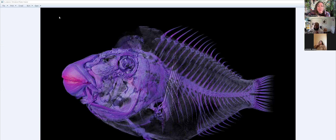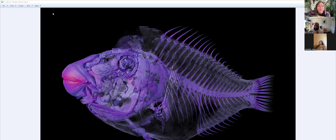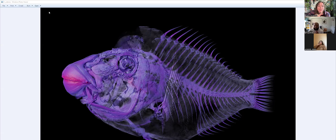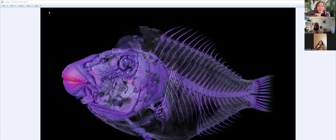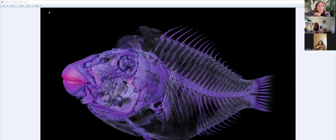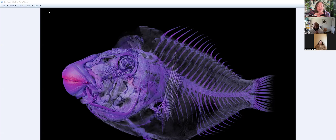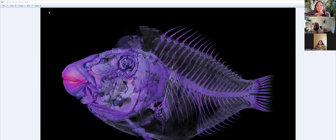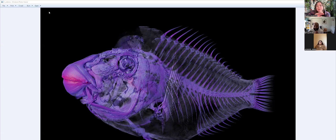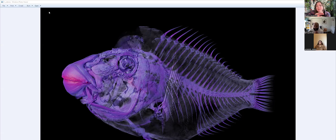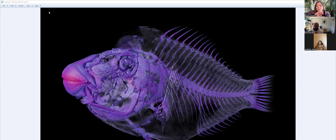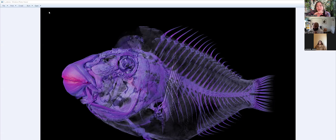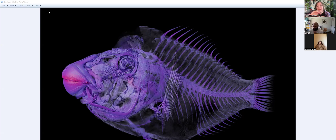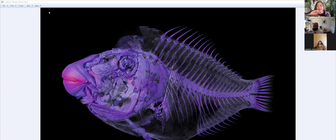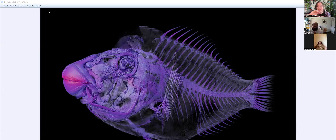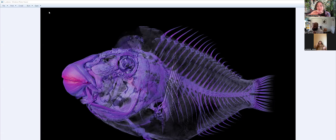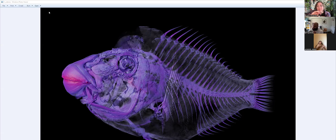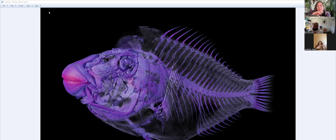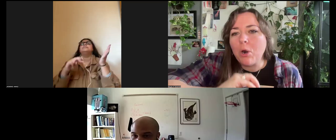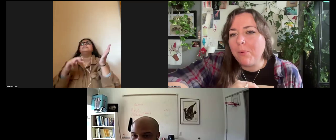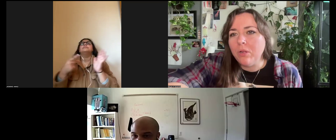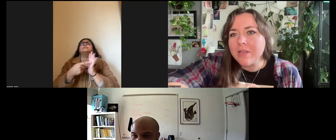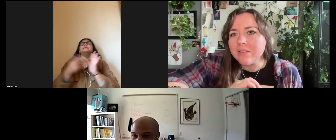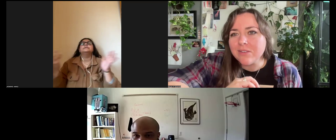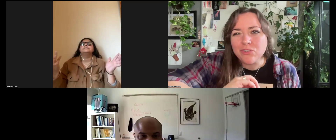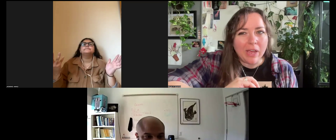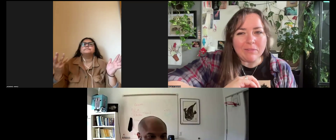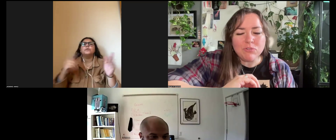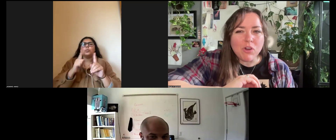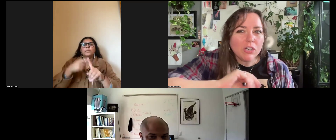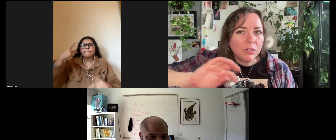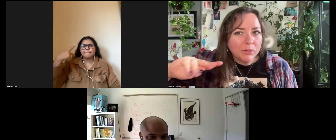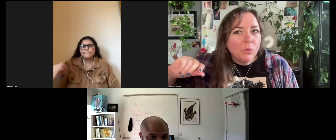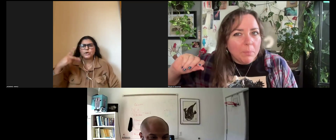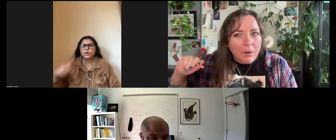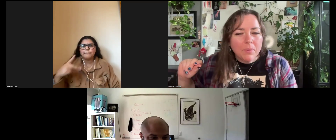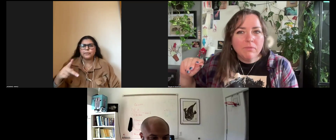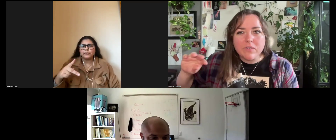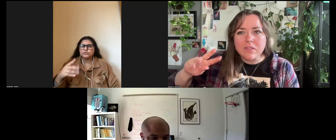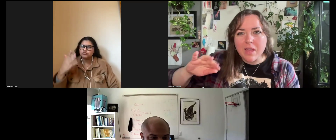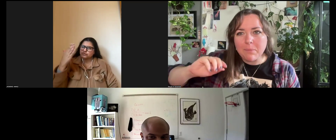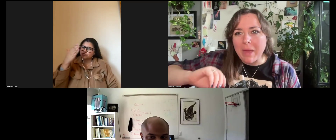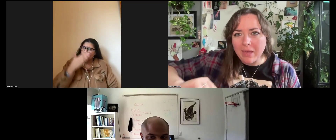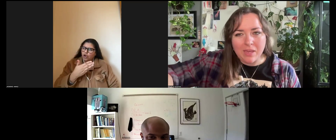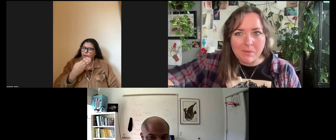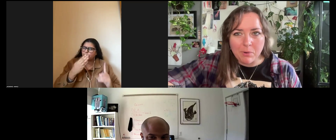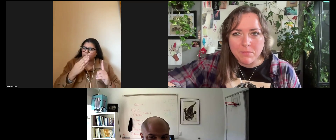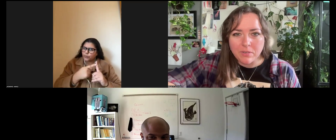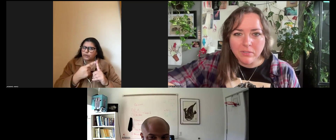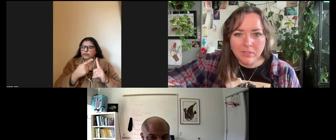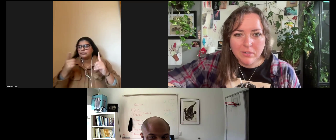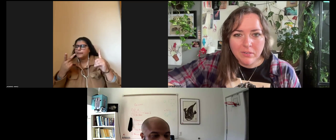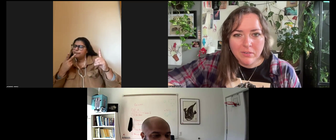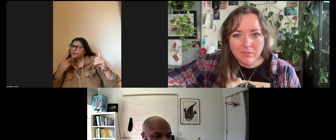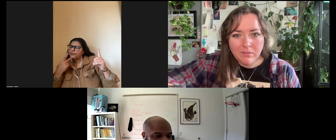So what are the like, what does it mean when the purple is like darker bluer purple versus like pinky